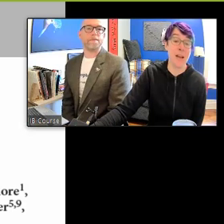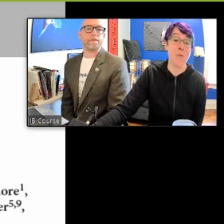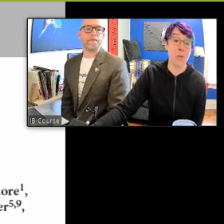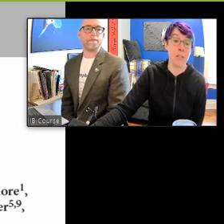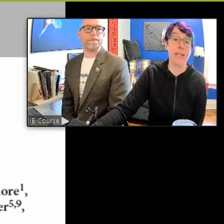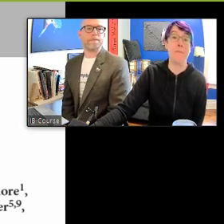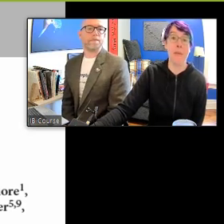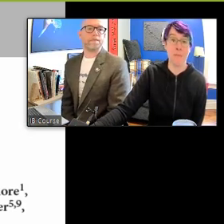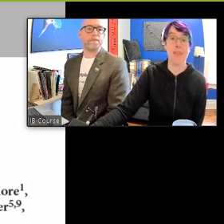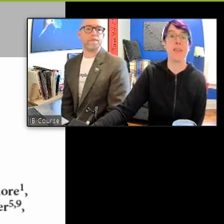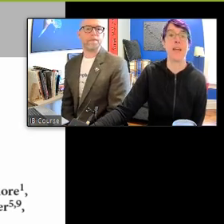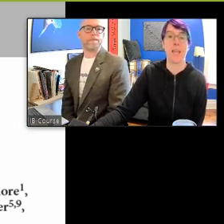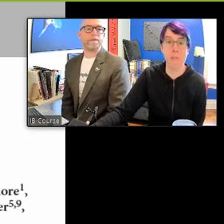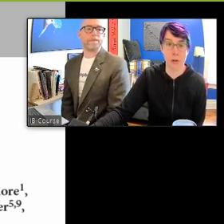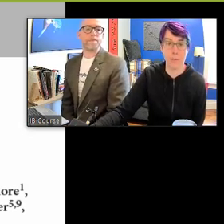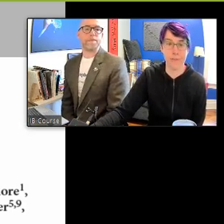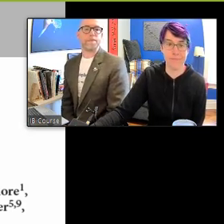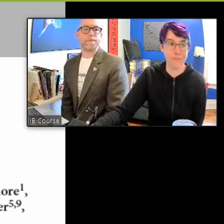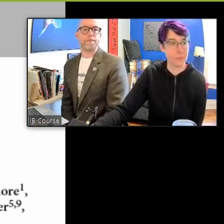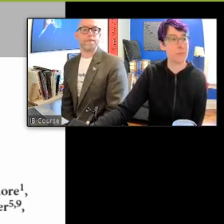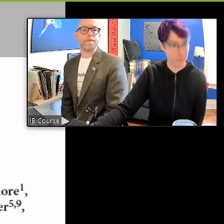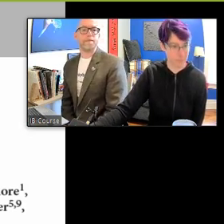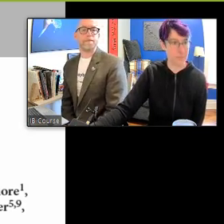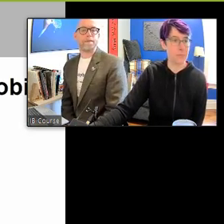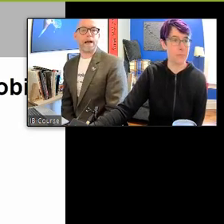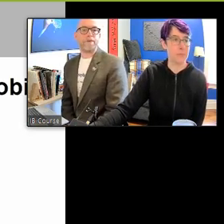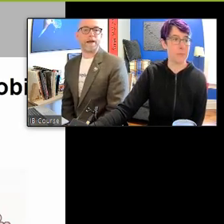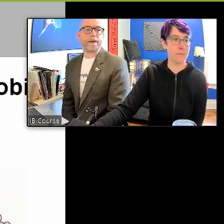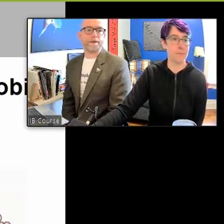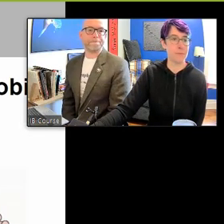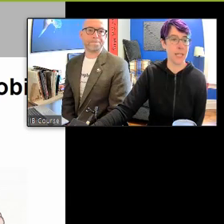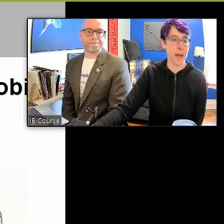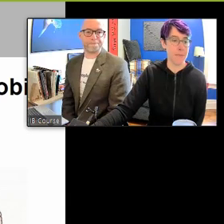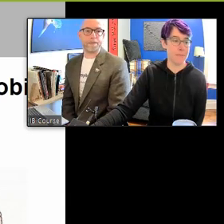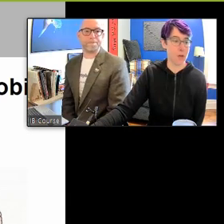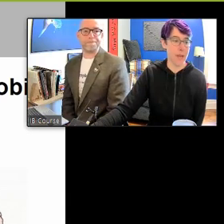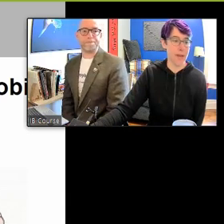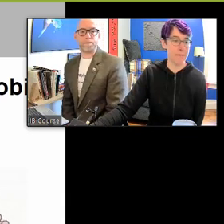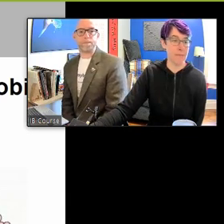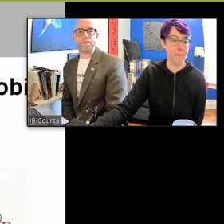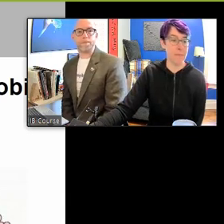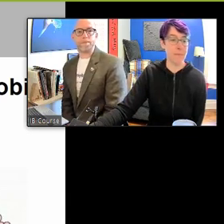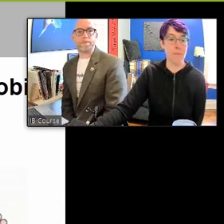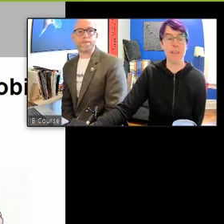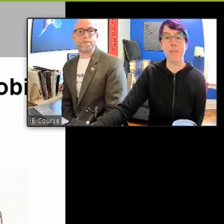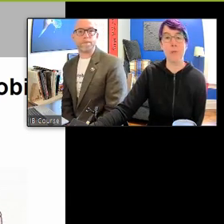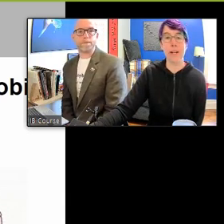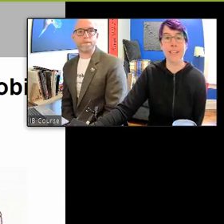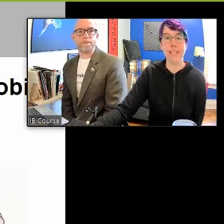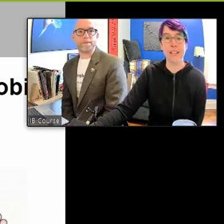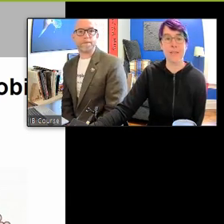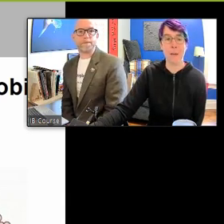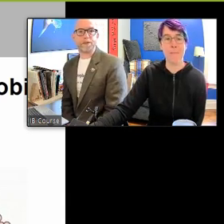made woolly mammoth hemoglobin. Alpha and beta. Yeah. Okay. What level